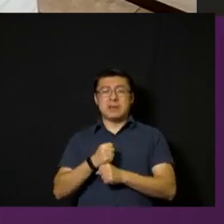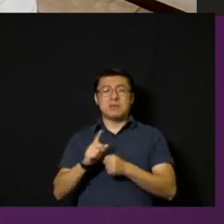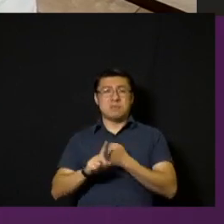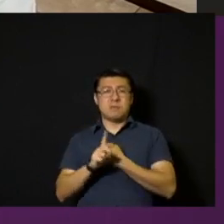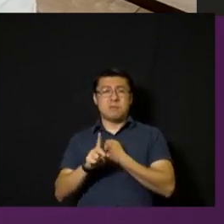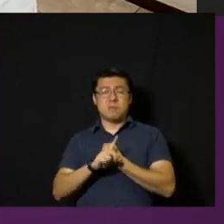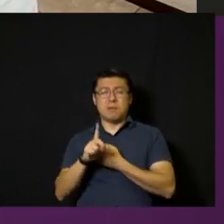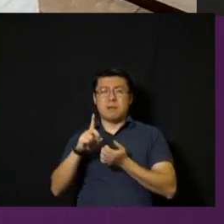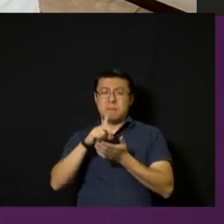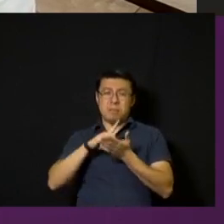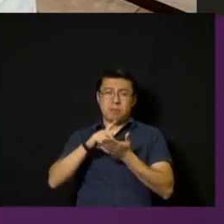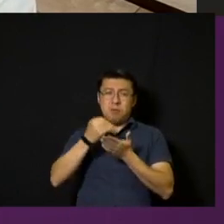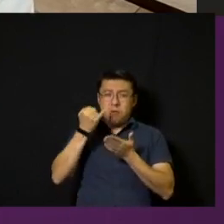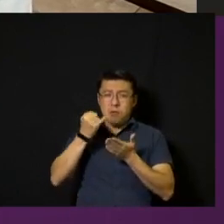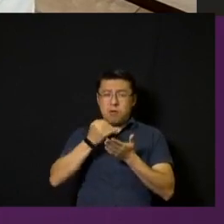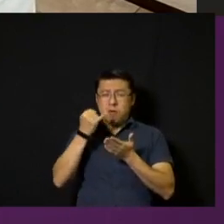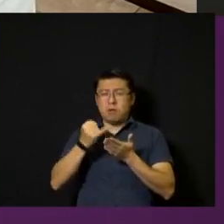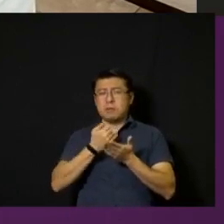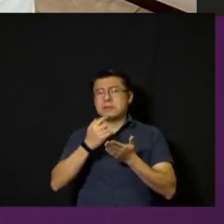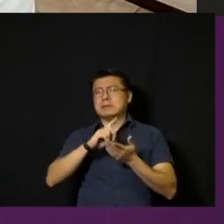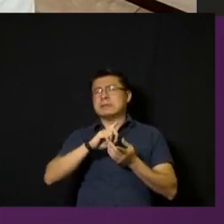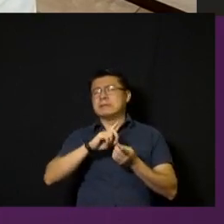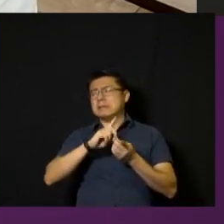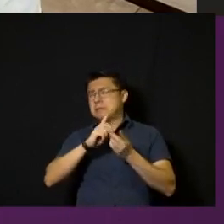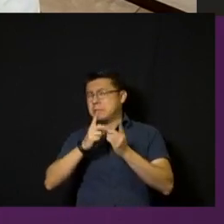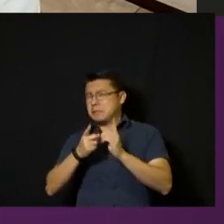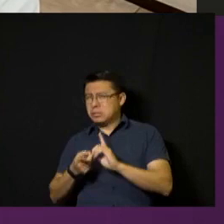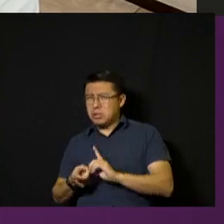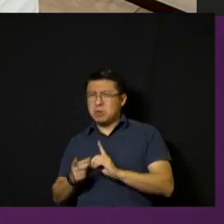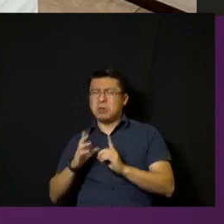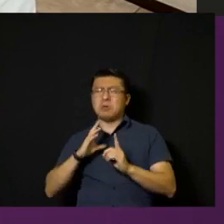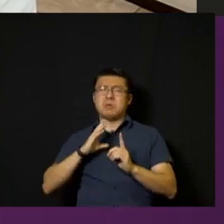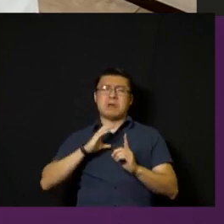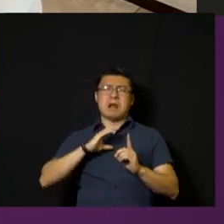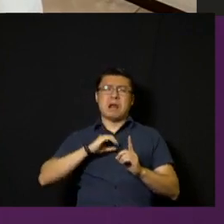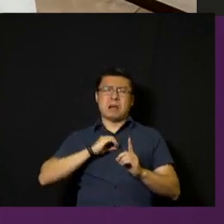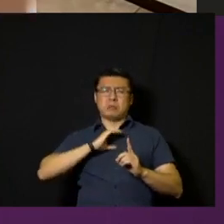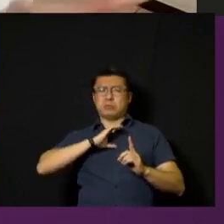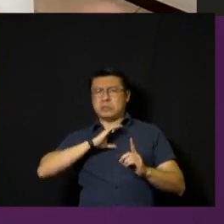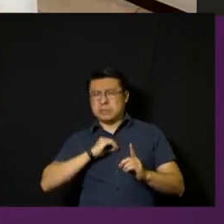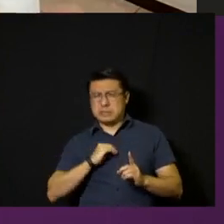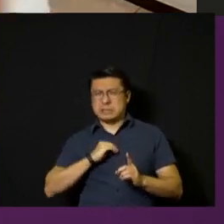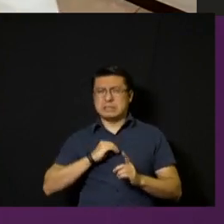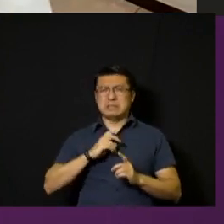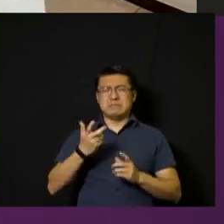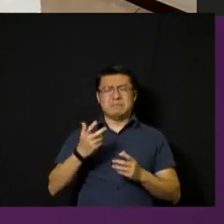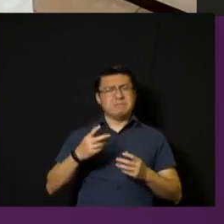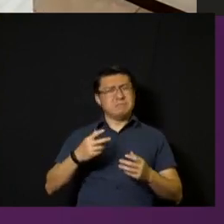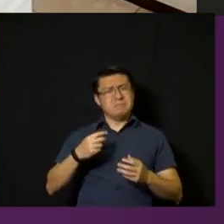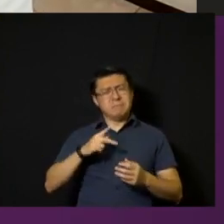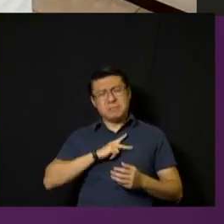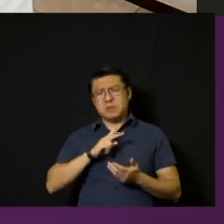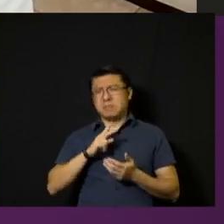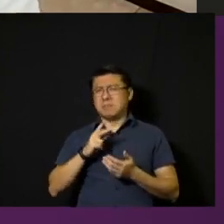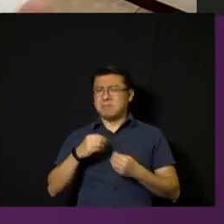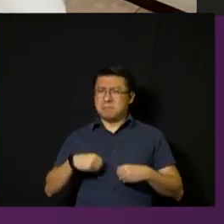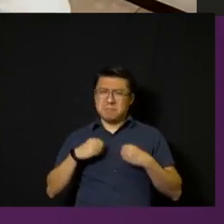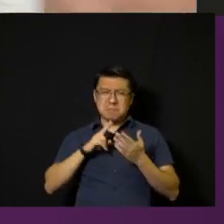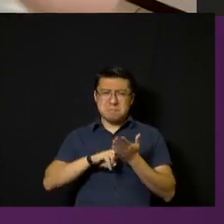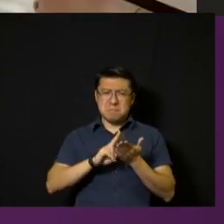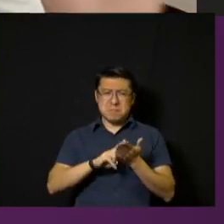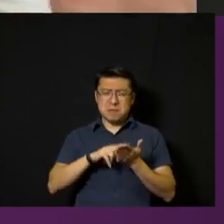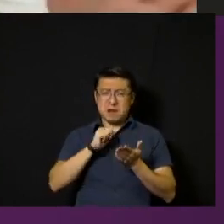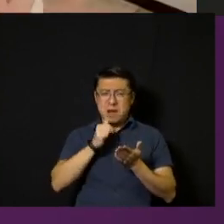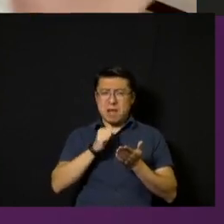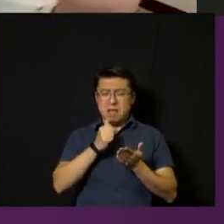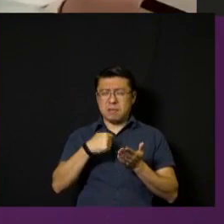addictions, panic attacks, depression, a very low self-esteem. I didn't value my life. I didn't know what I was